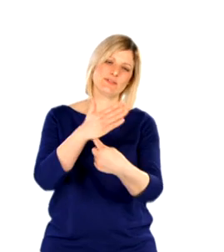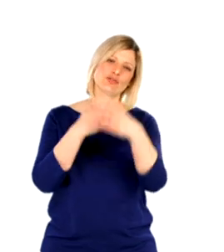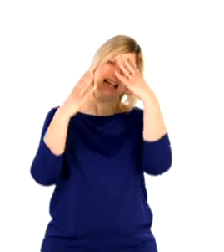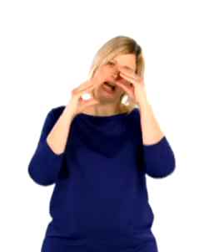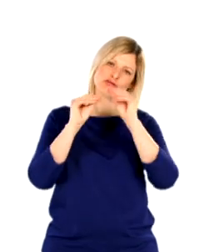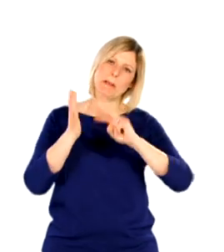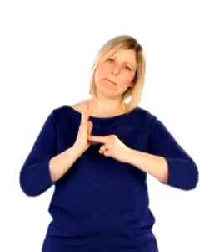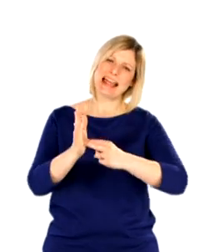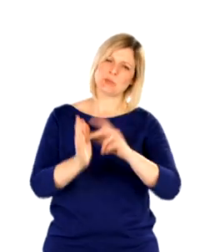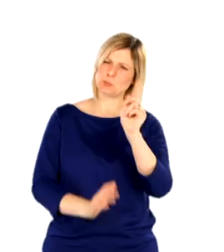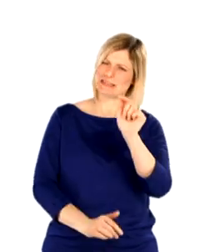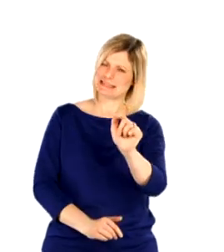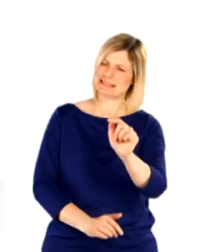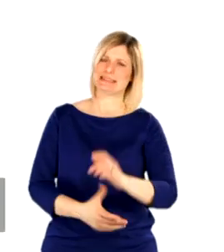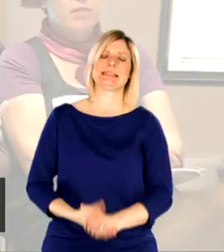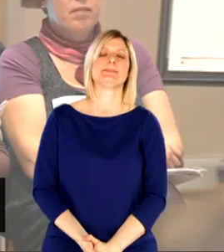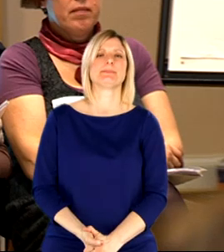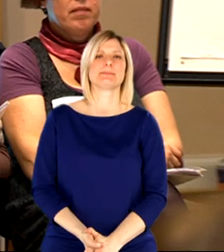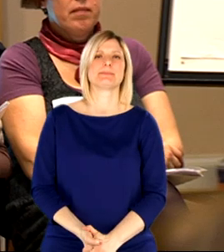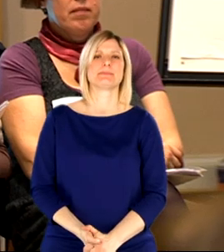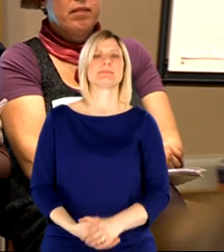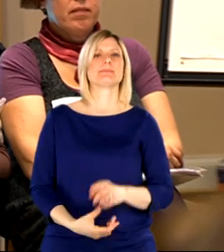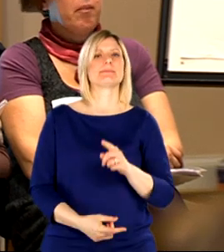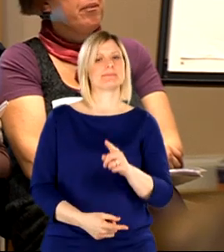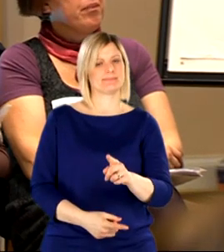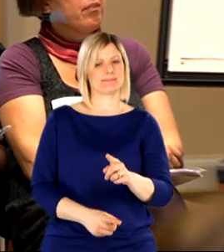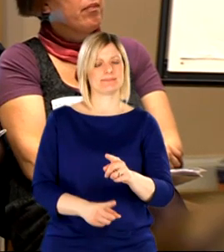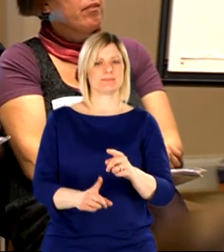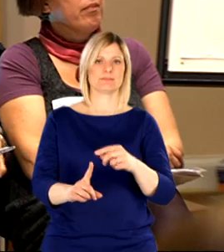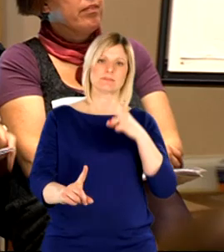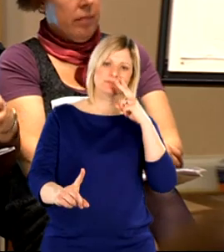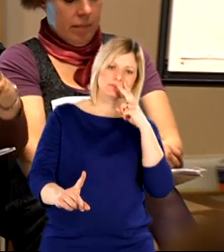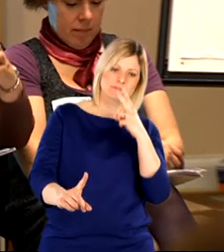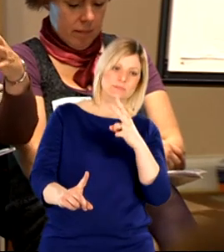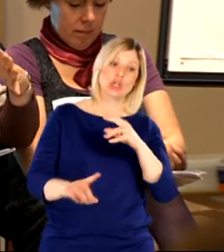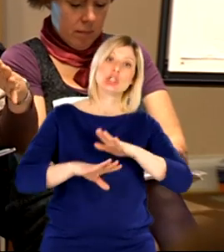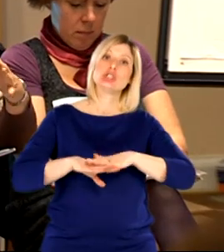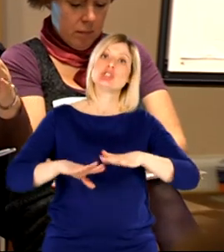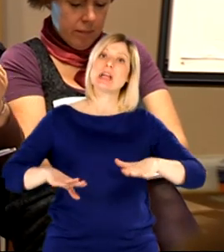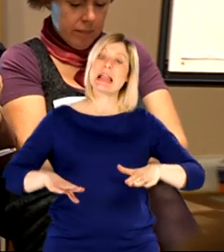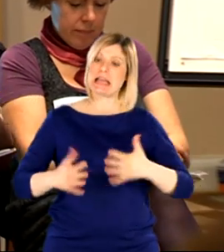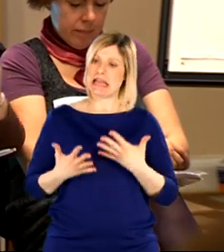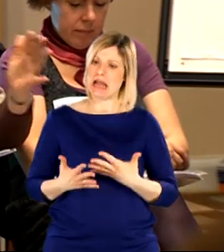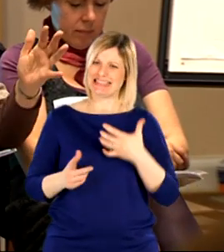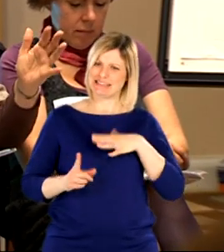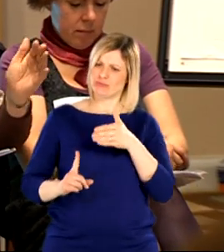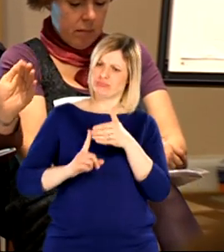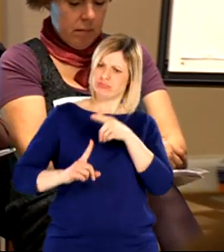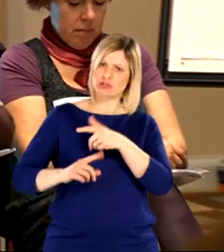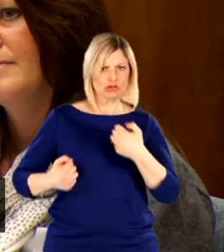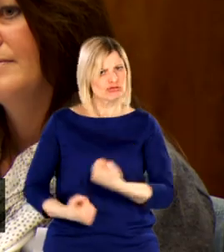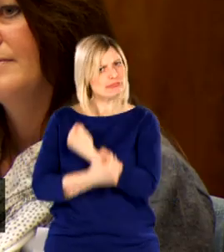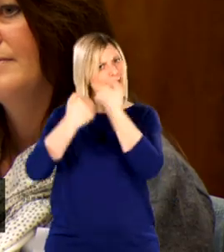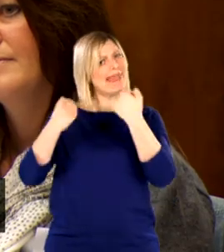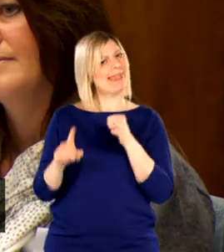What is an individual education plan? So basically what it is, it should be looking at where your child is now, identifying strengths. We should start